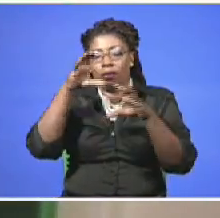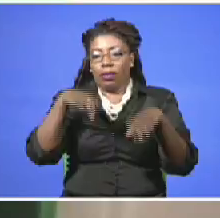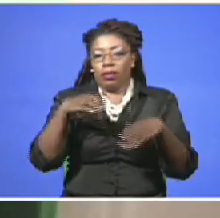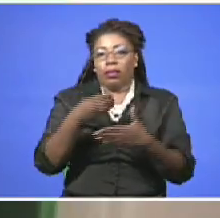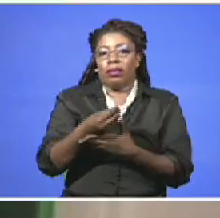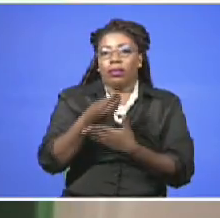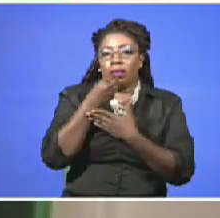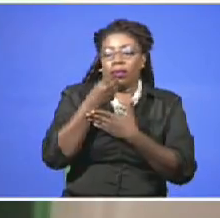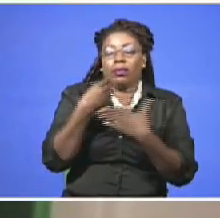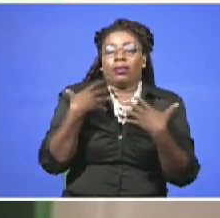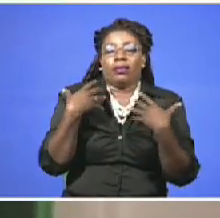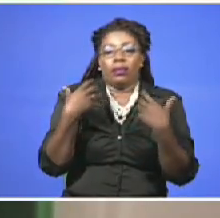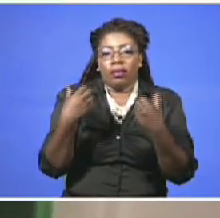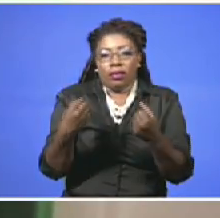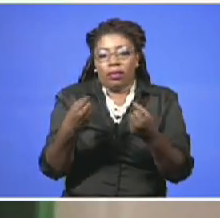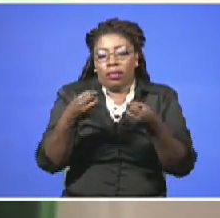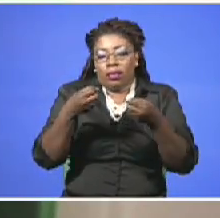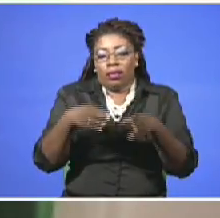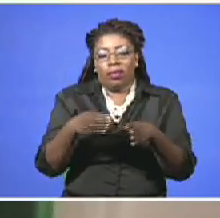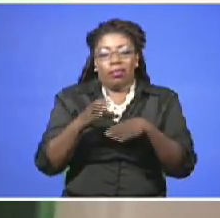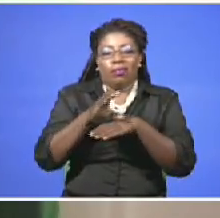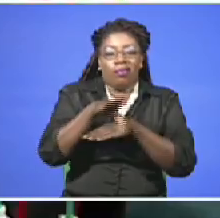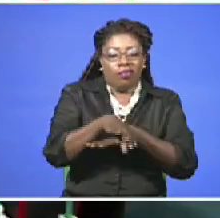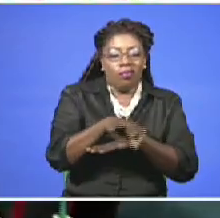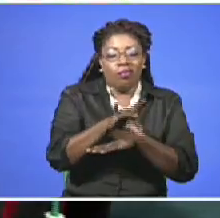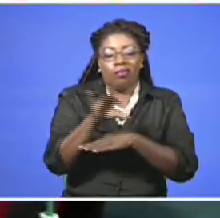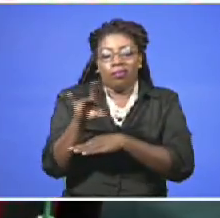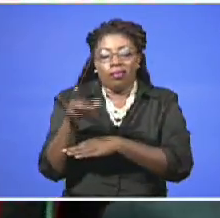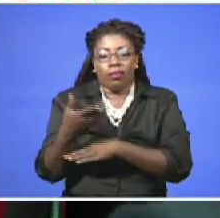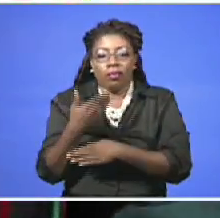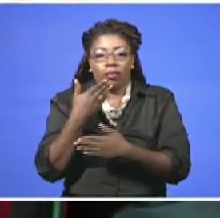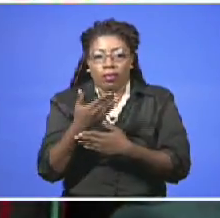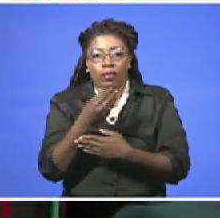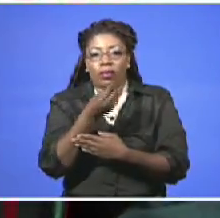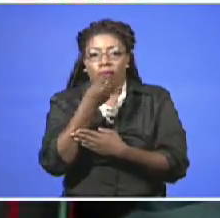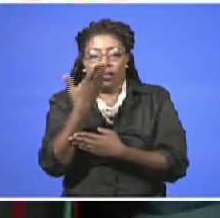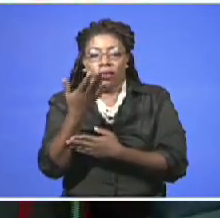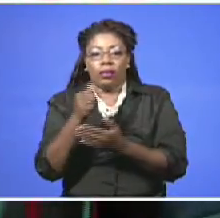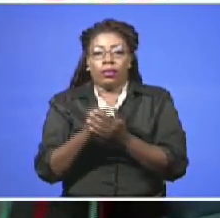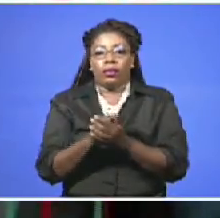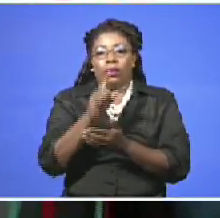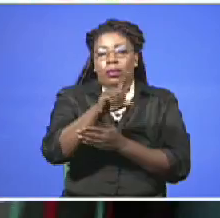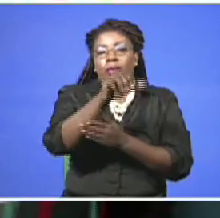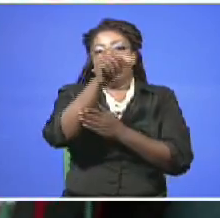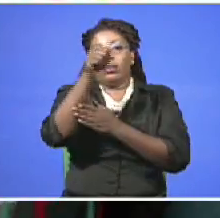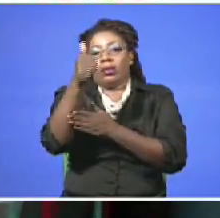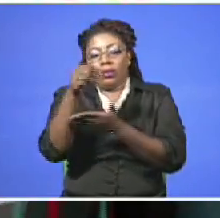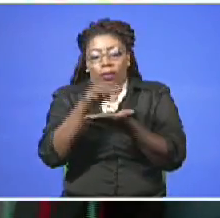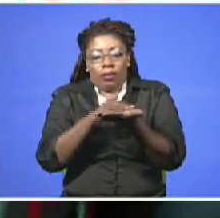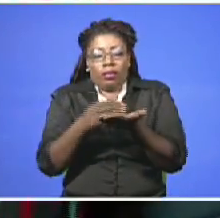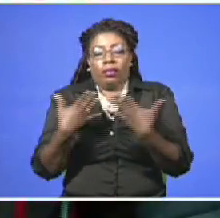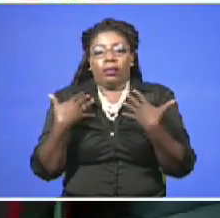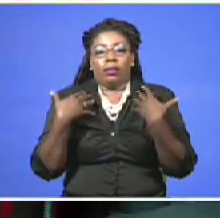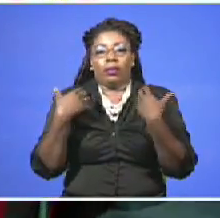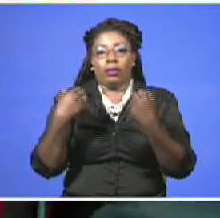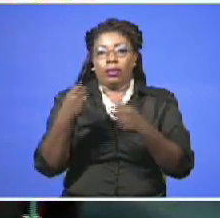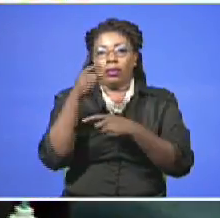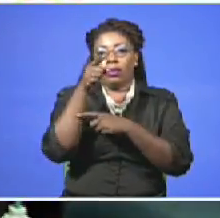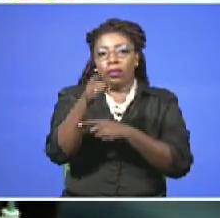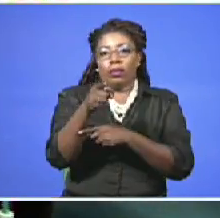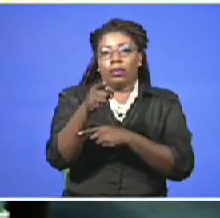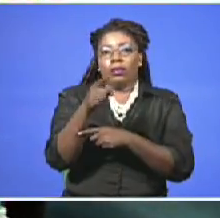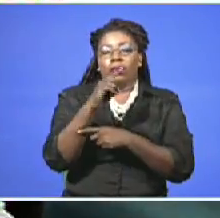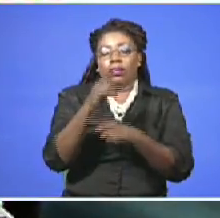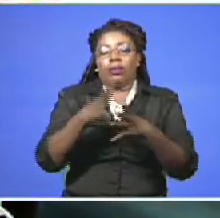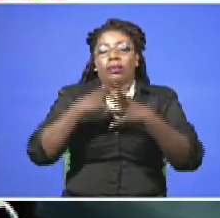eat healthy without having to be forced to make a choice. Dr. Simonet says another form of medicine to become a healthier you is